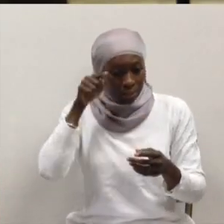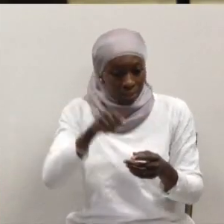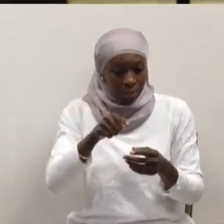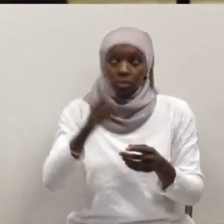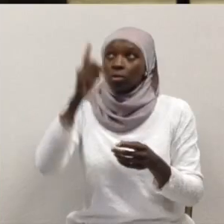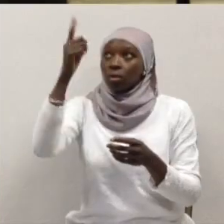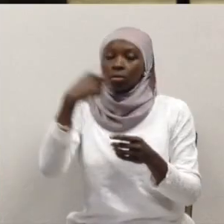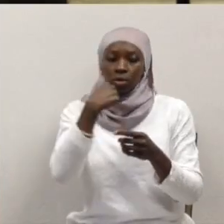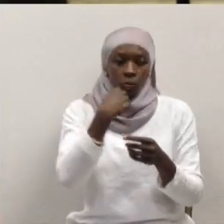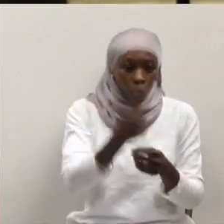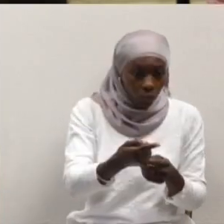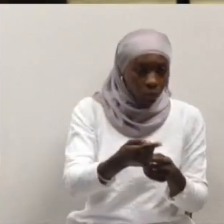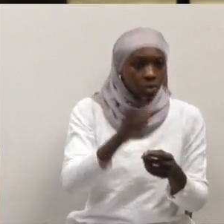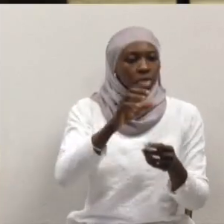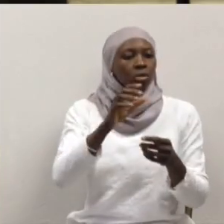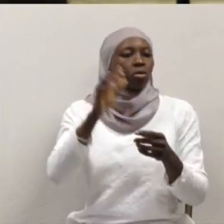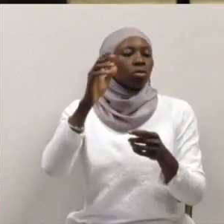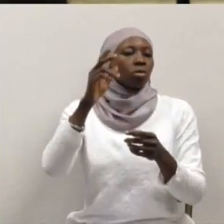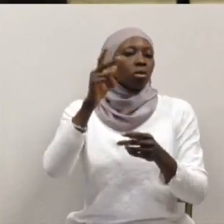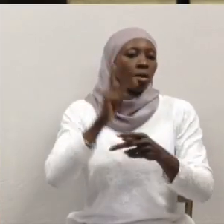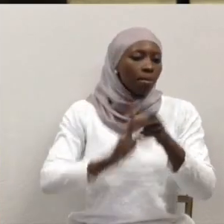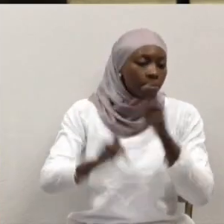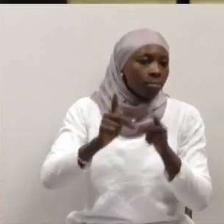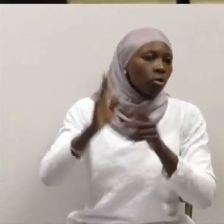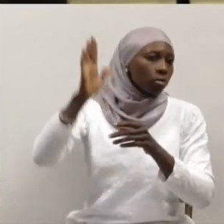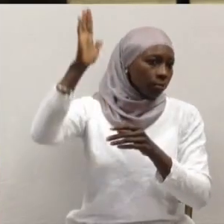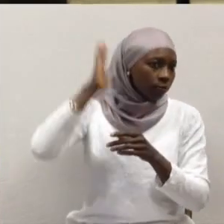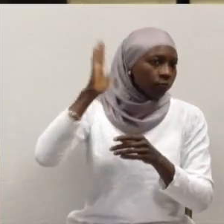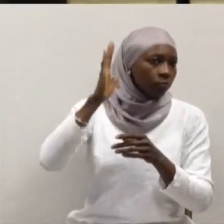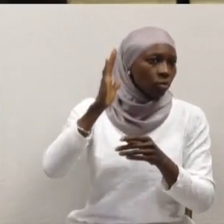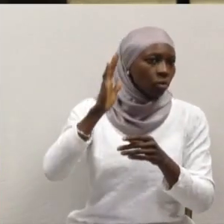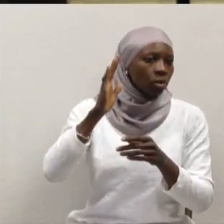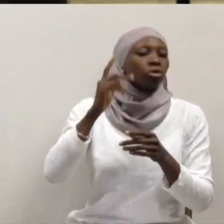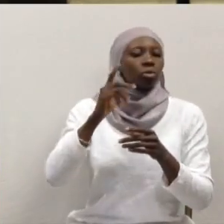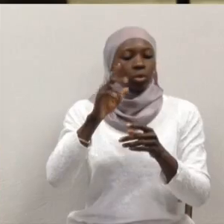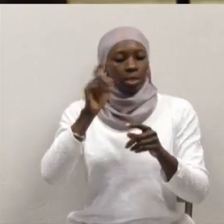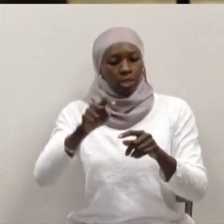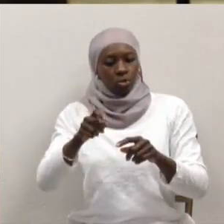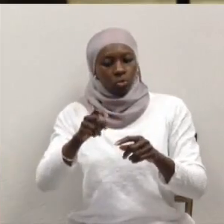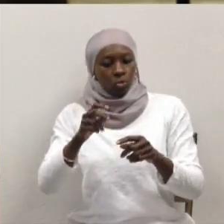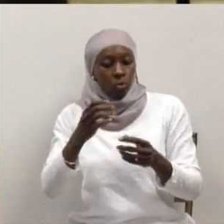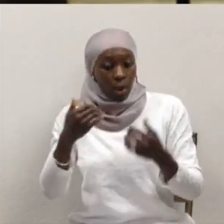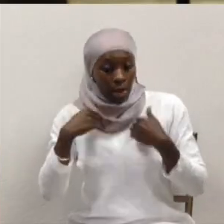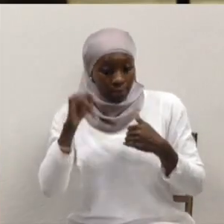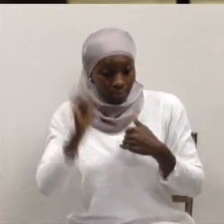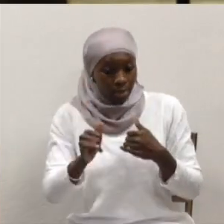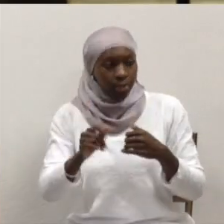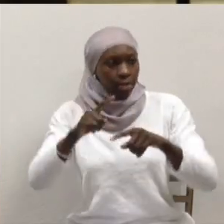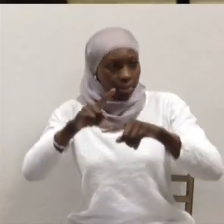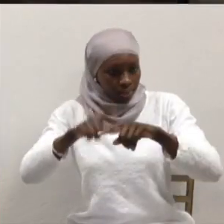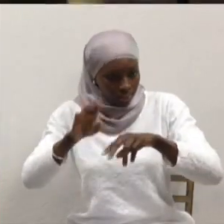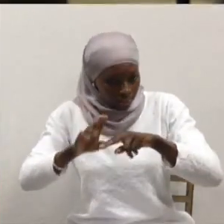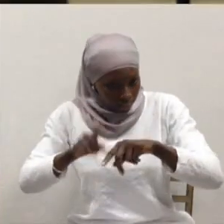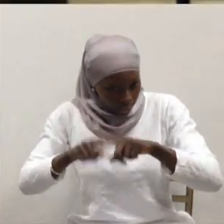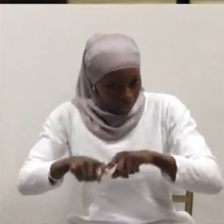assurance that Allah has soldiers beyond what they already have. But you cannot